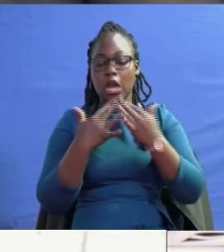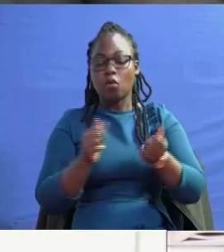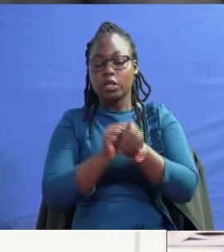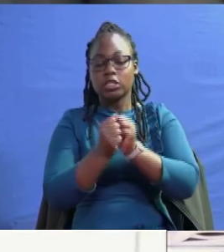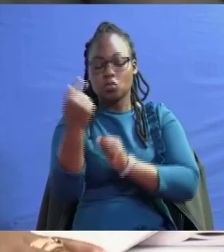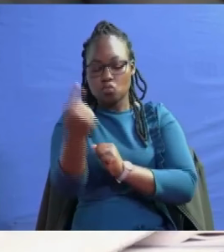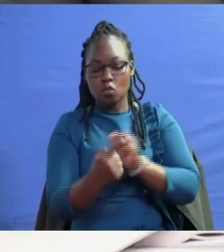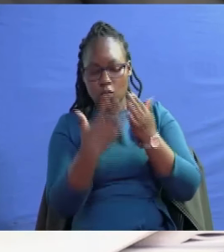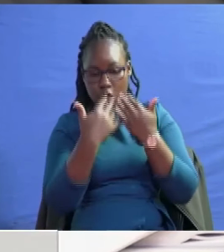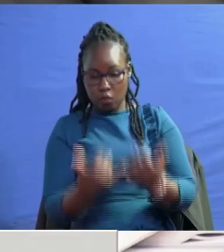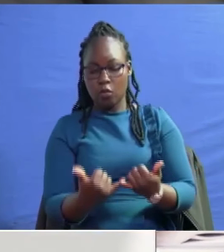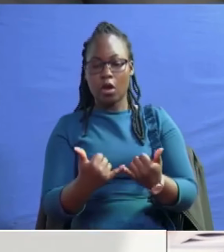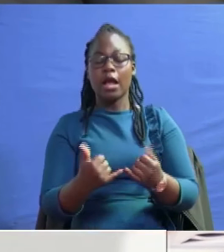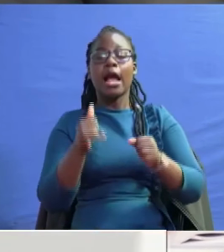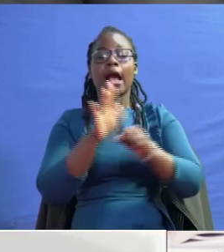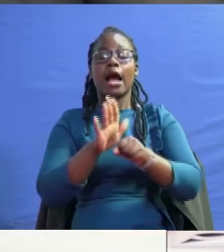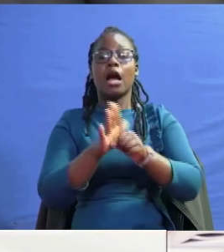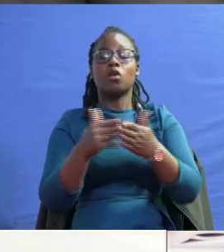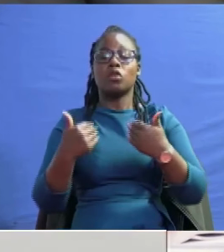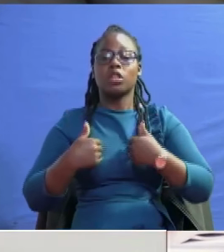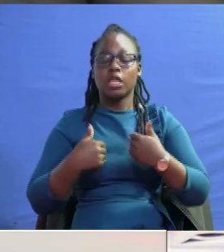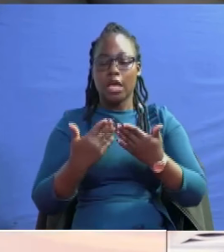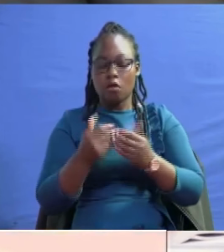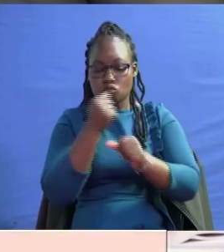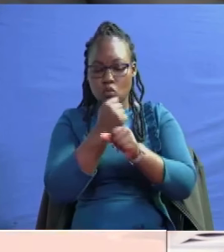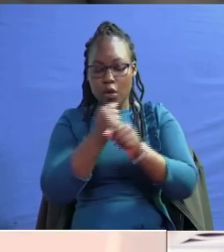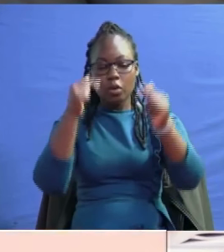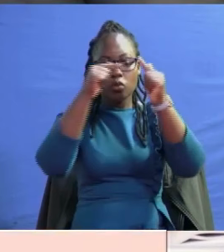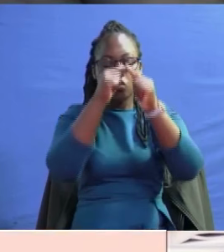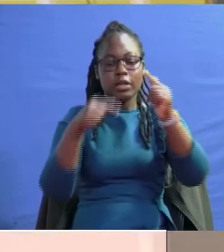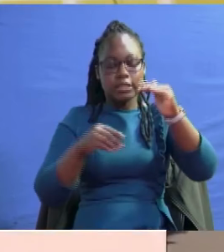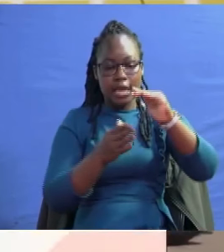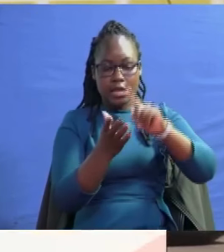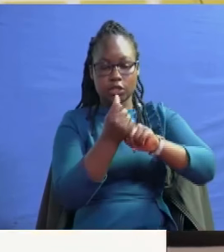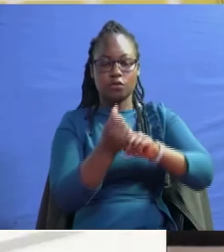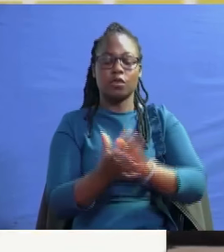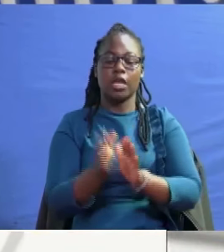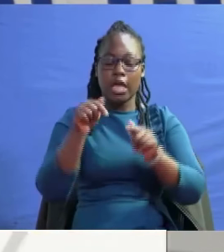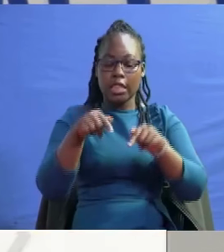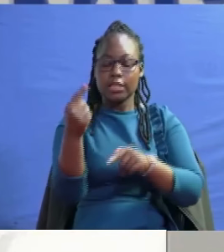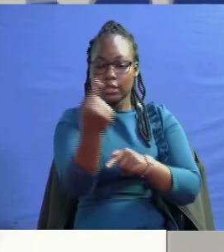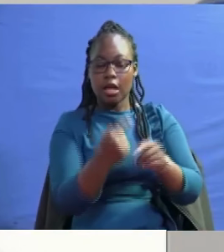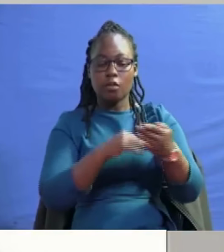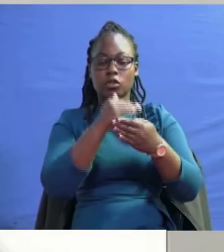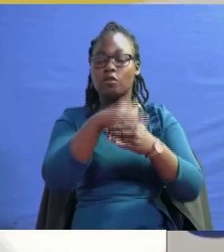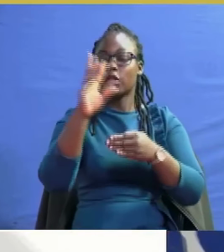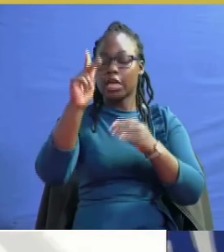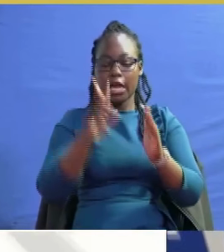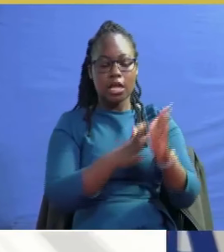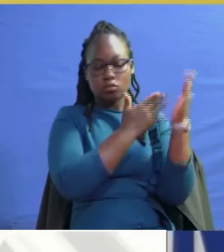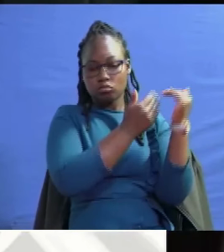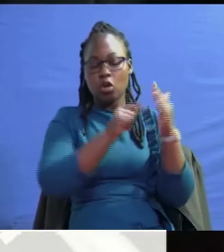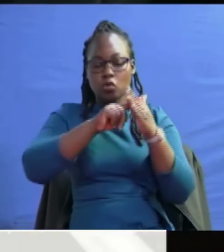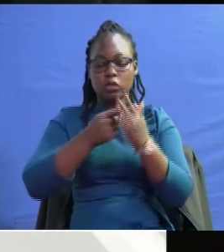now, most of them technically, we have been working towards achieving them. This comes as Kenyans are expected to